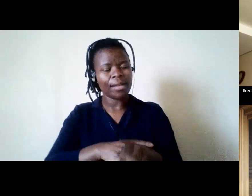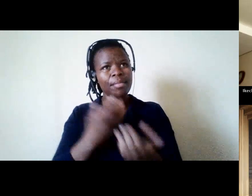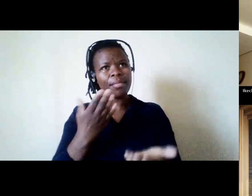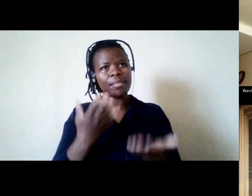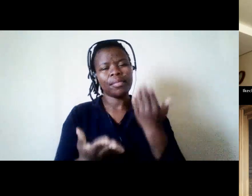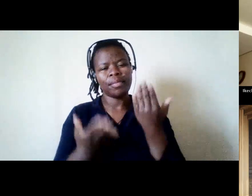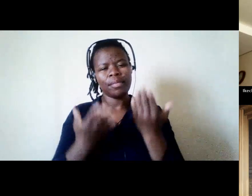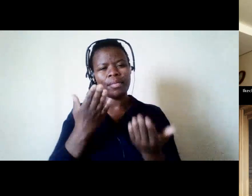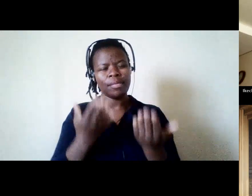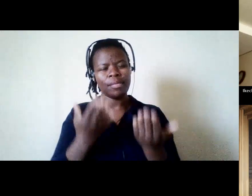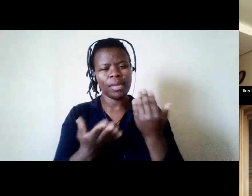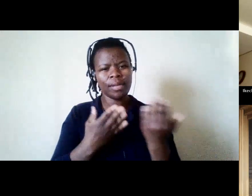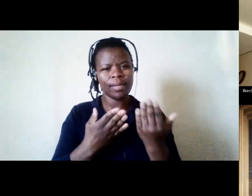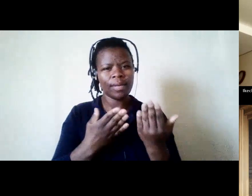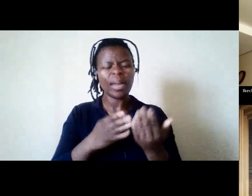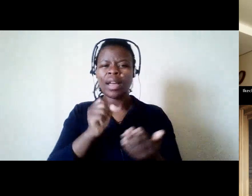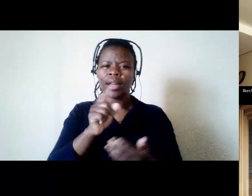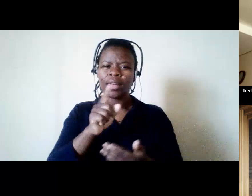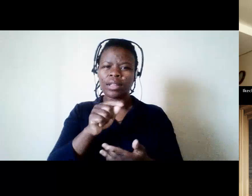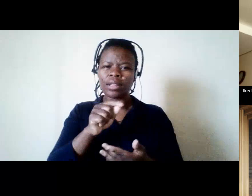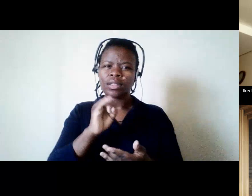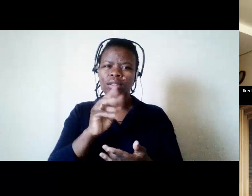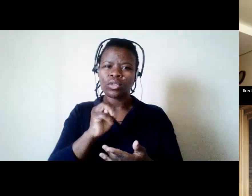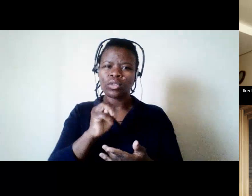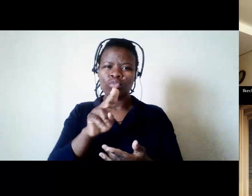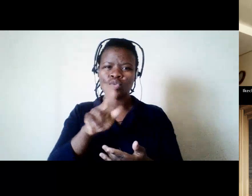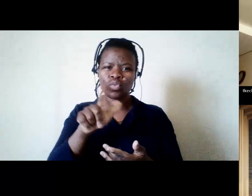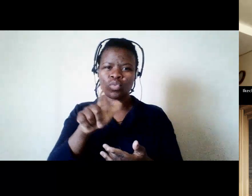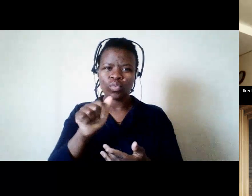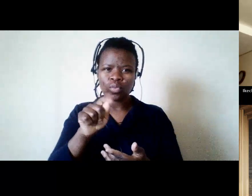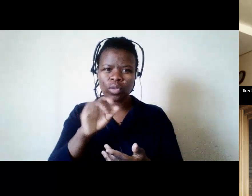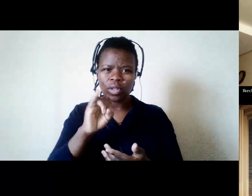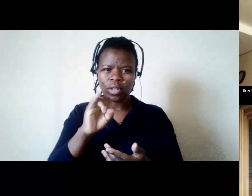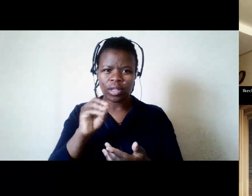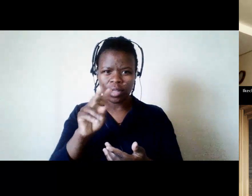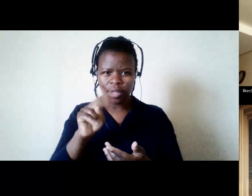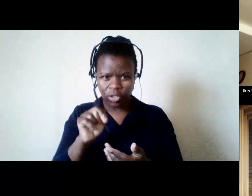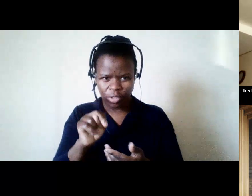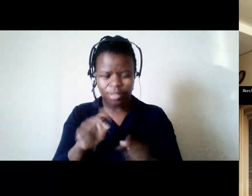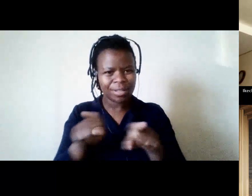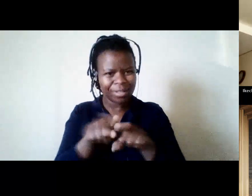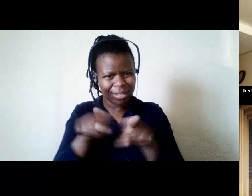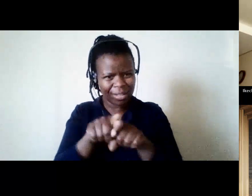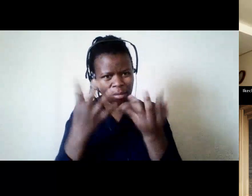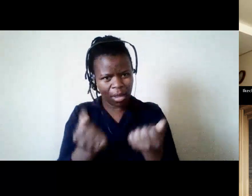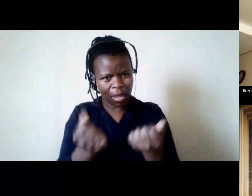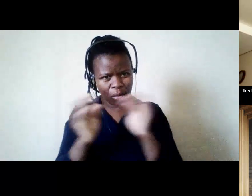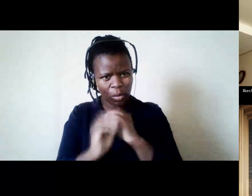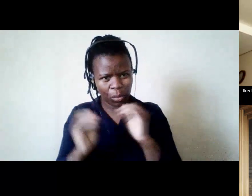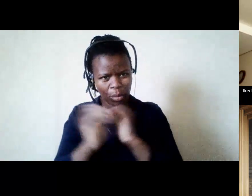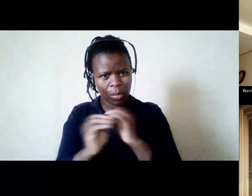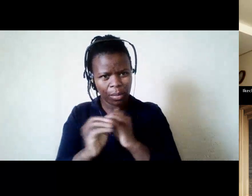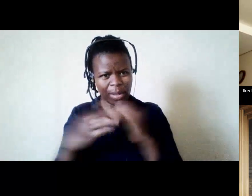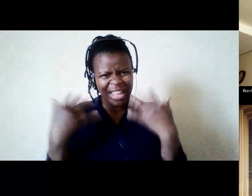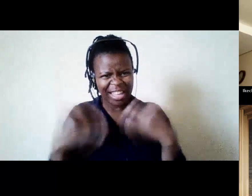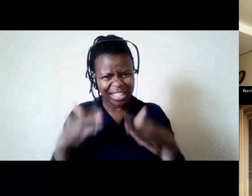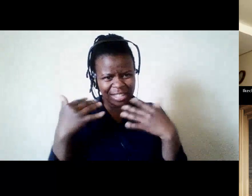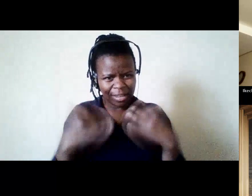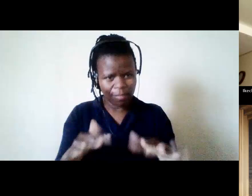elderly woman, not even doesn't even have a severe to profound intellectual disability, not too old,